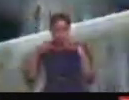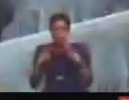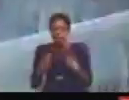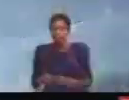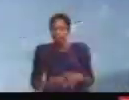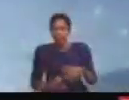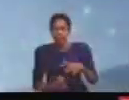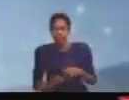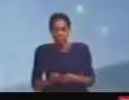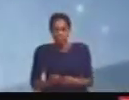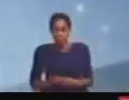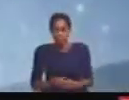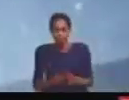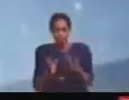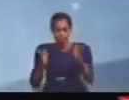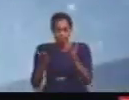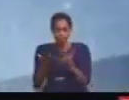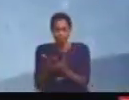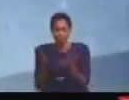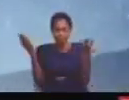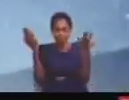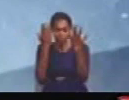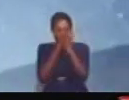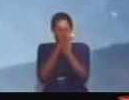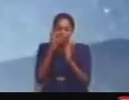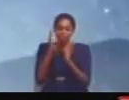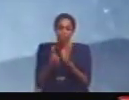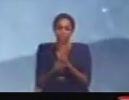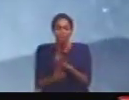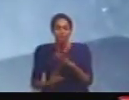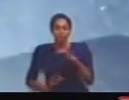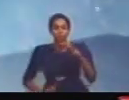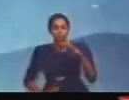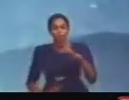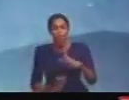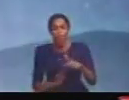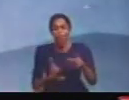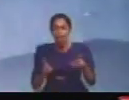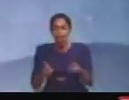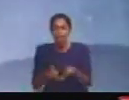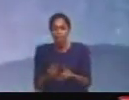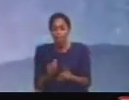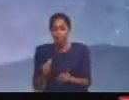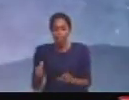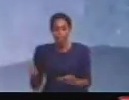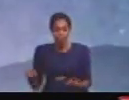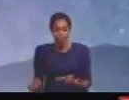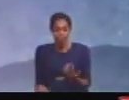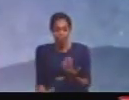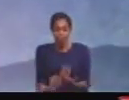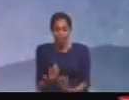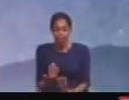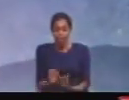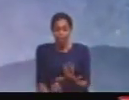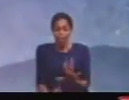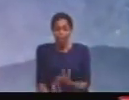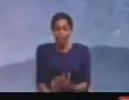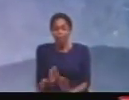stronghold. Shine through the shadows. Burn like a fire.